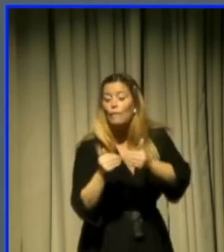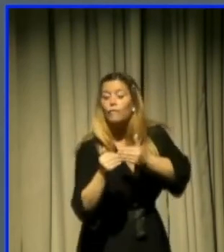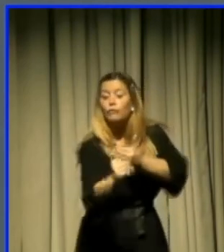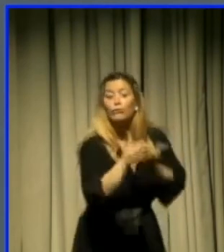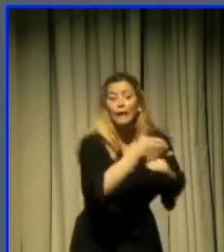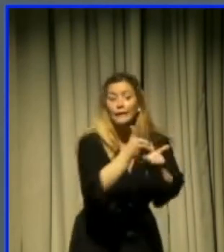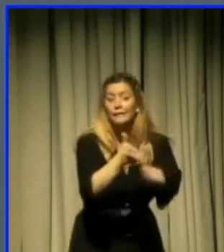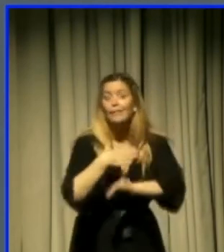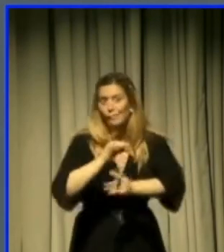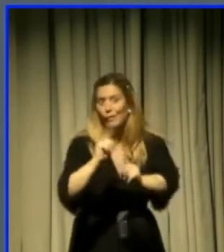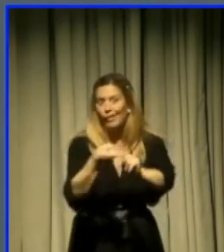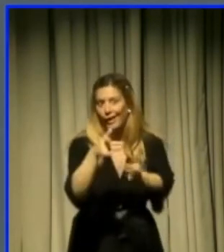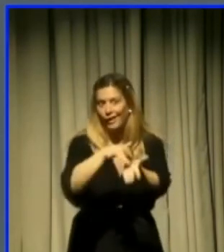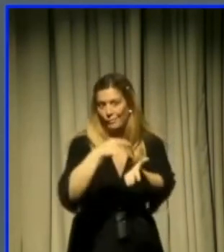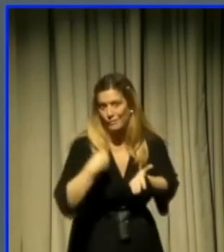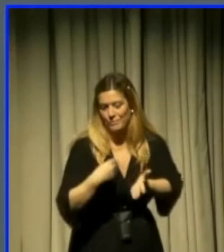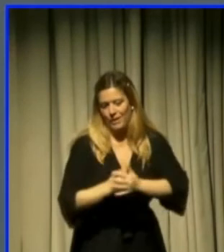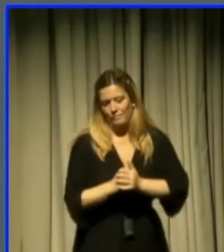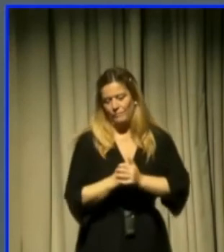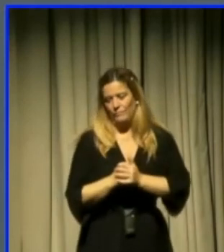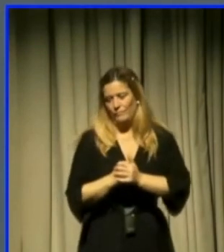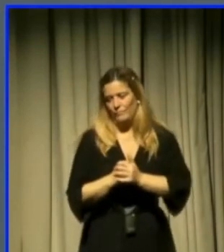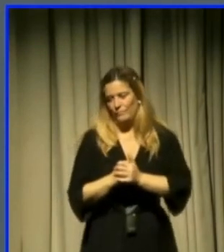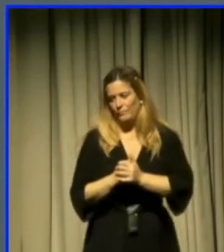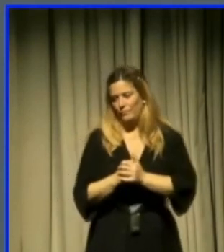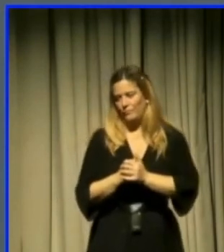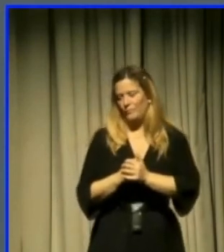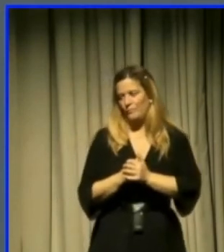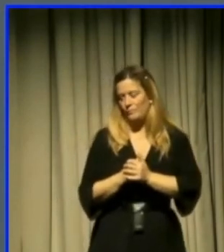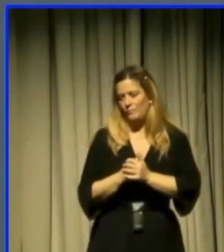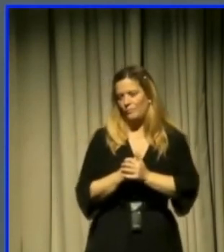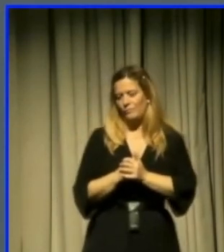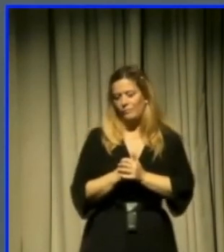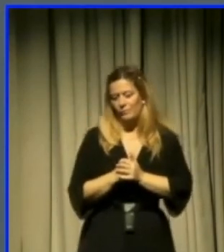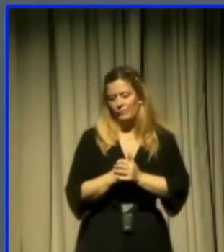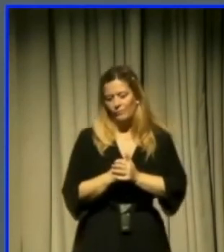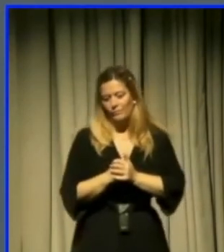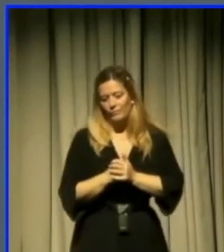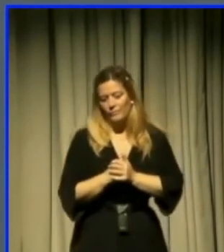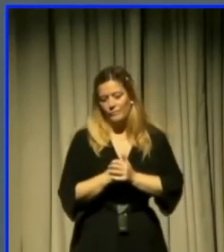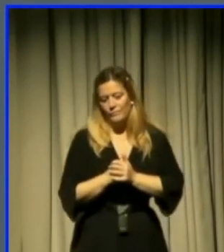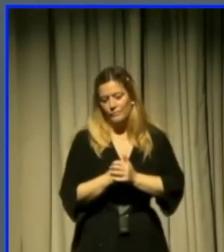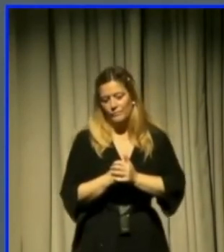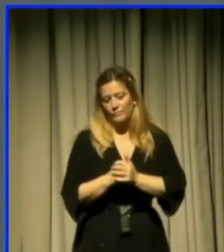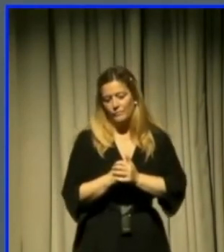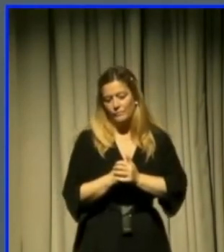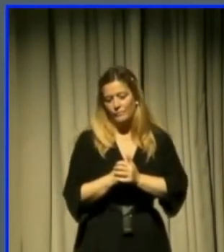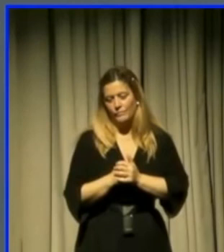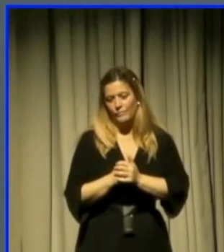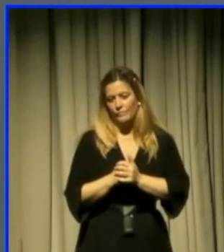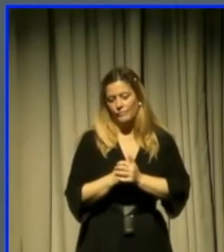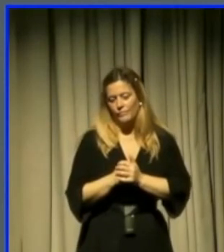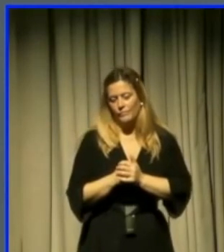So, and then let's say the final, the other buzzword that is super discussed